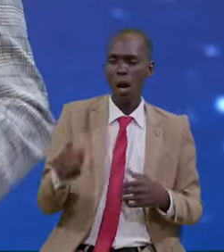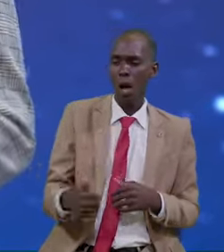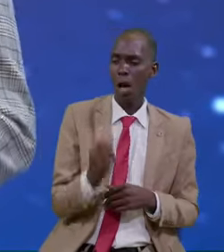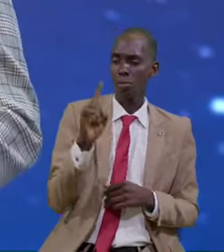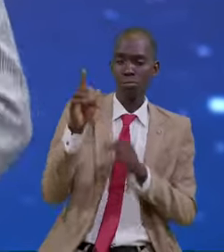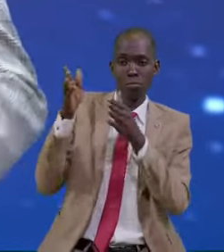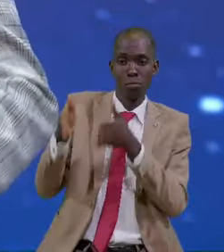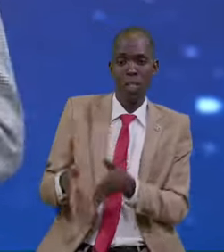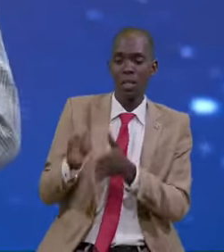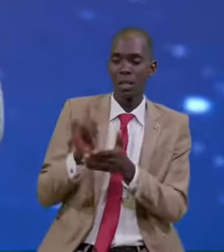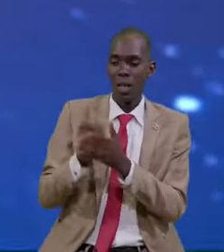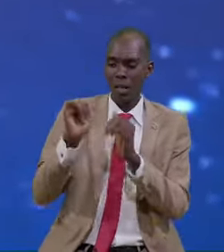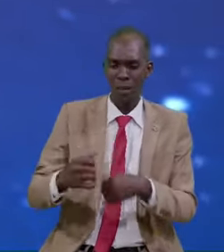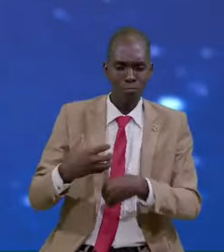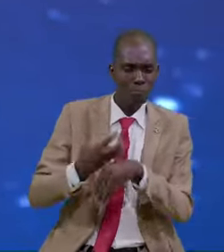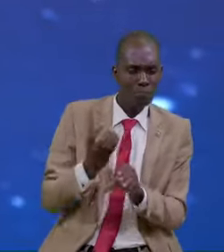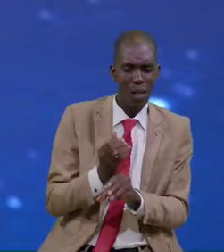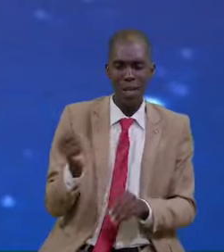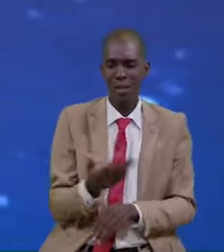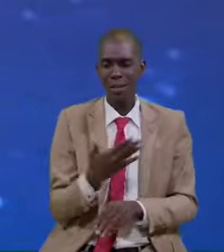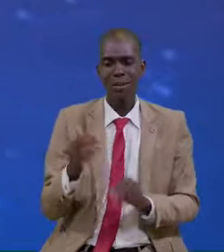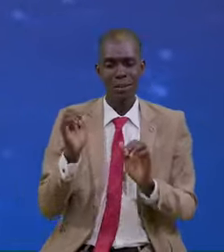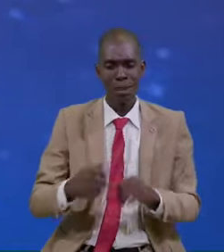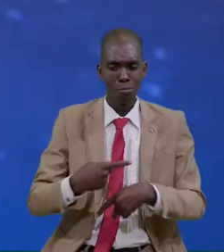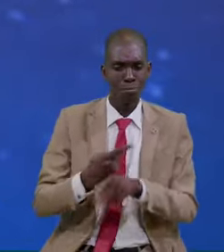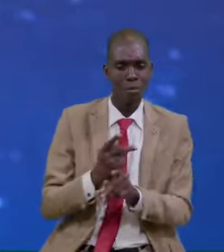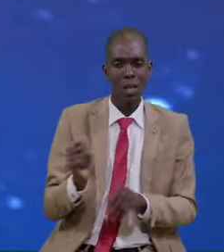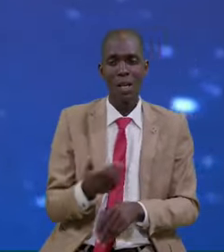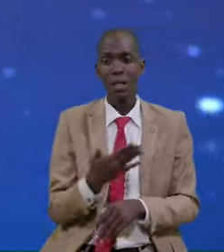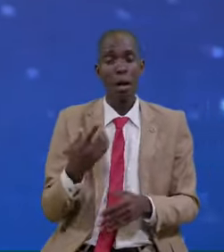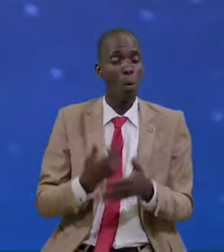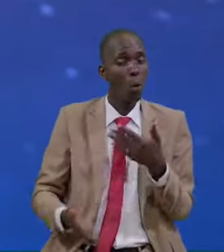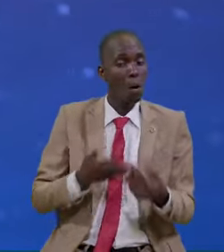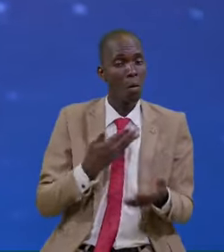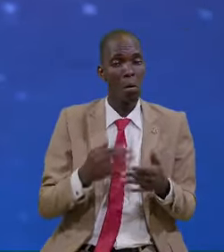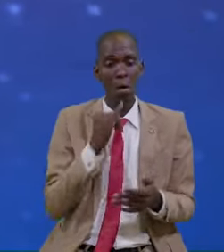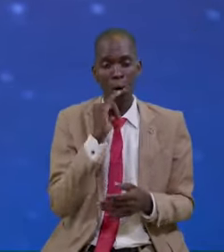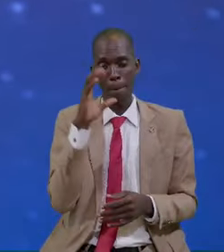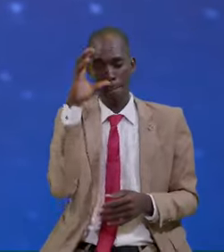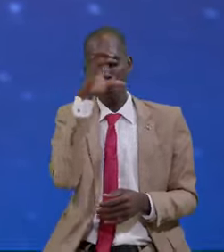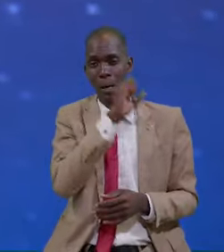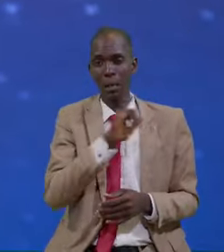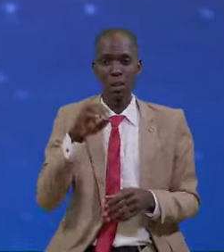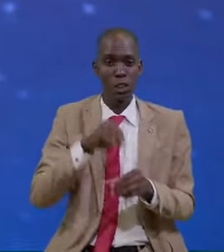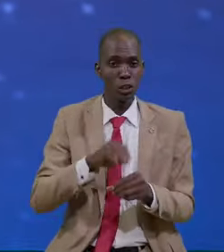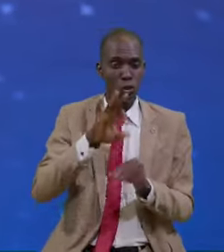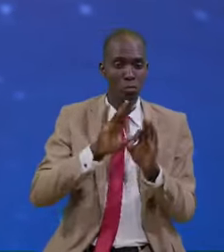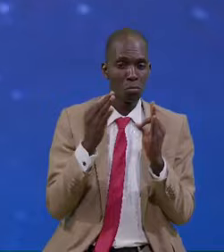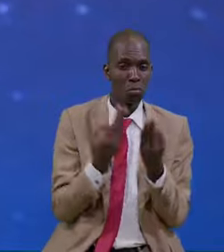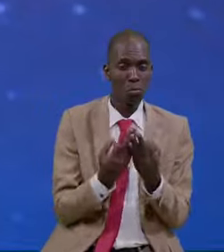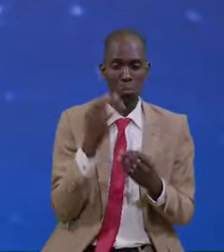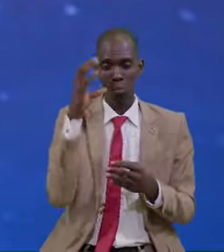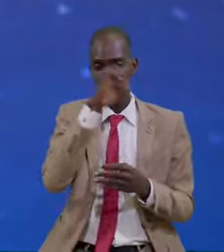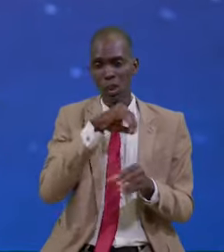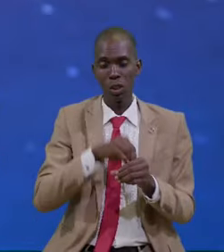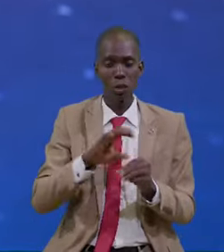create anything, manufacture anything, and whatever is missing in your family, in your life,